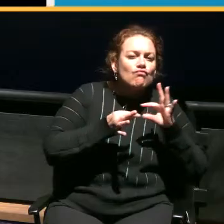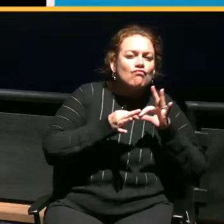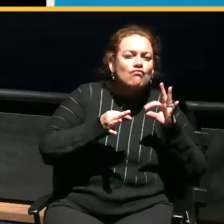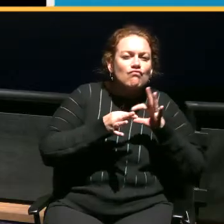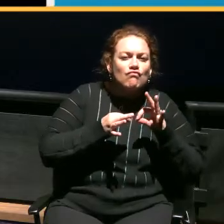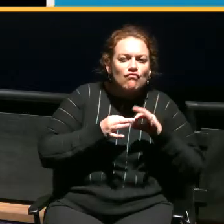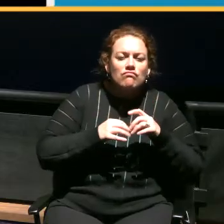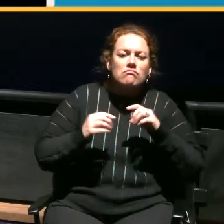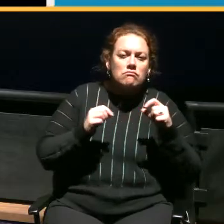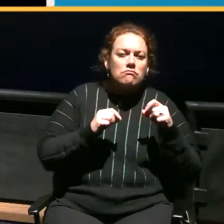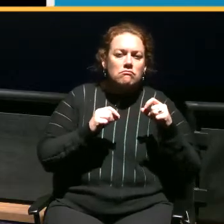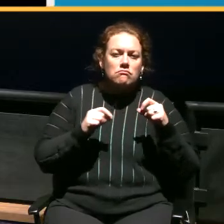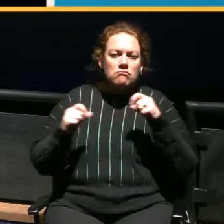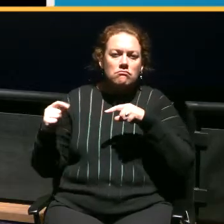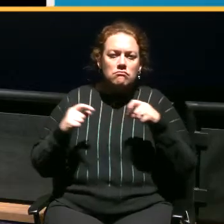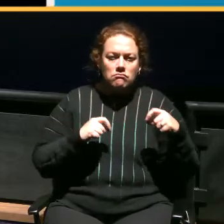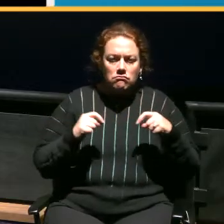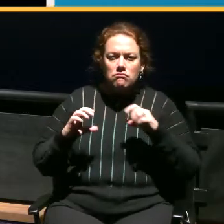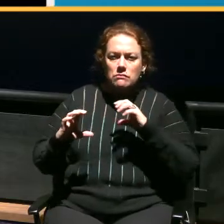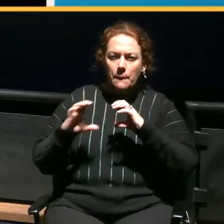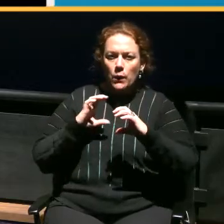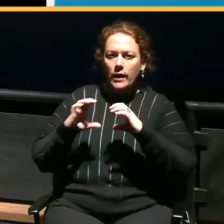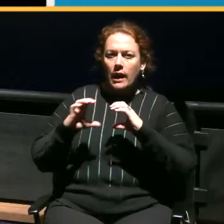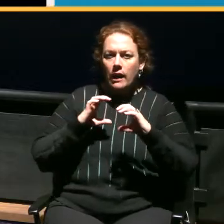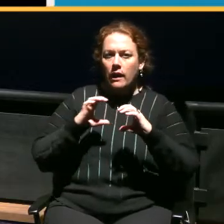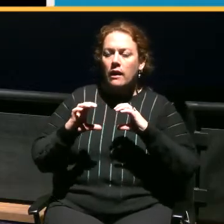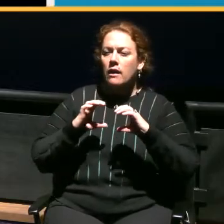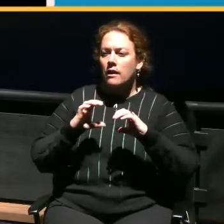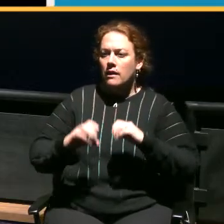Houston, Atlantis, small program with the FCS channel.